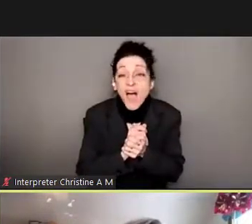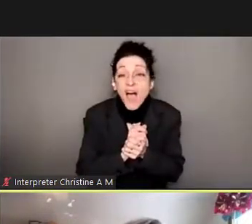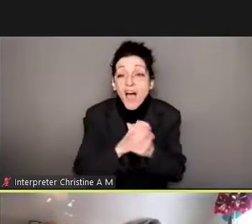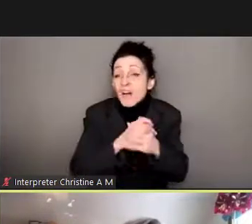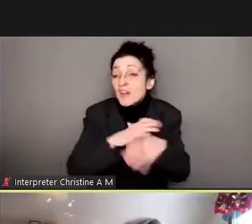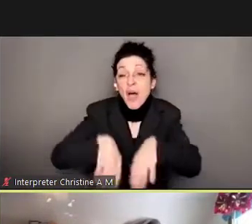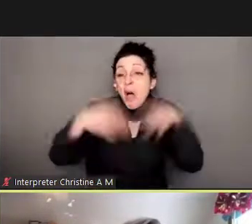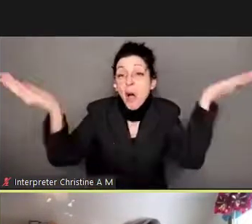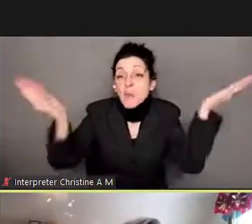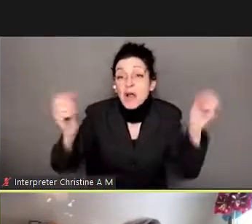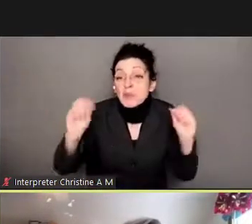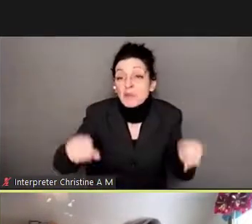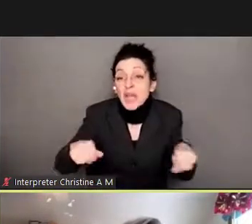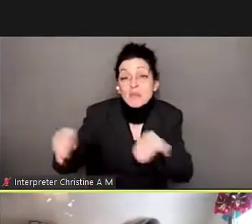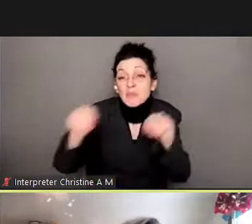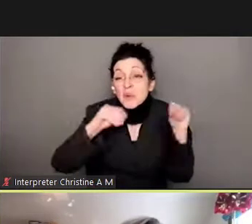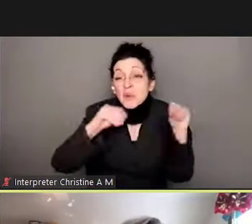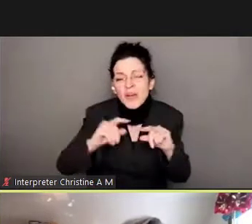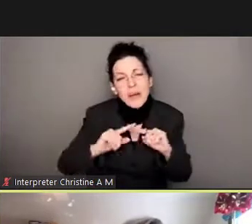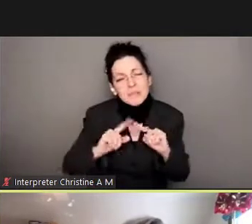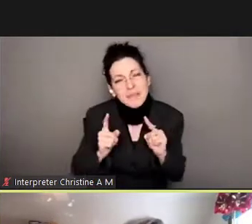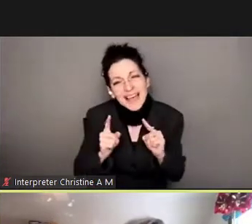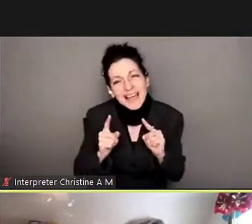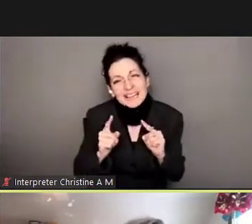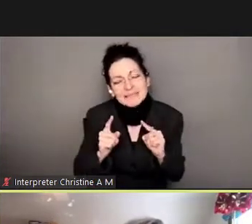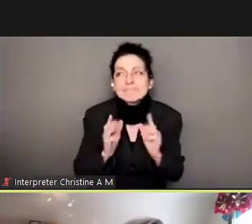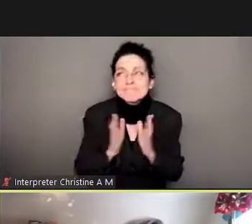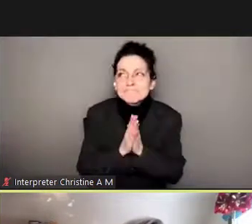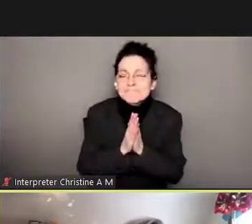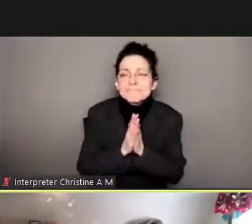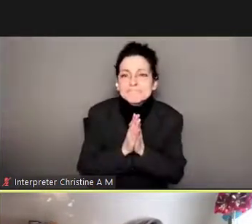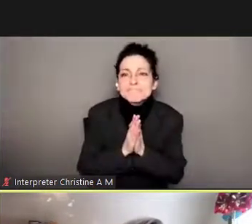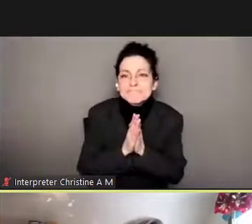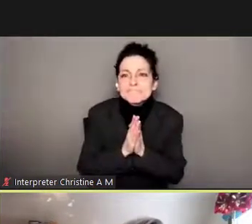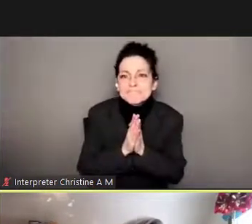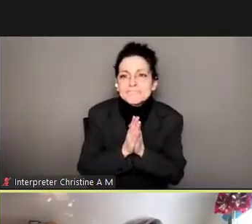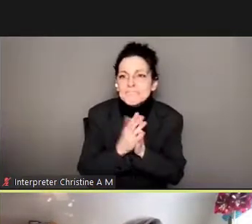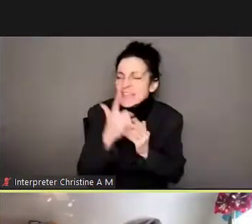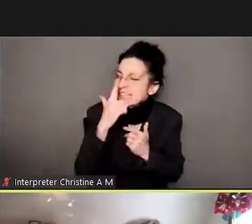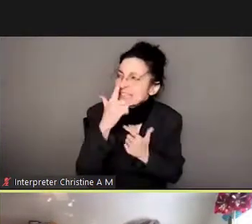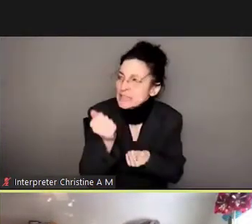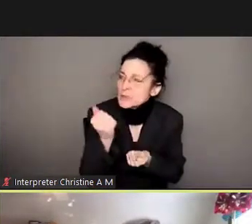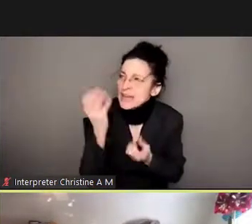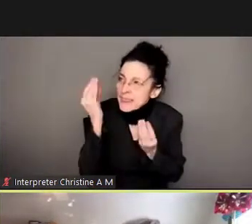we need to get more comfortable, I've become really interested in thinking through